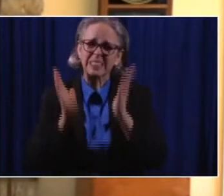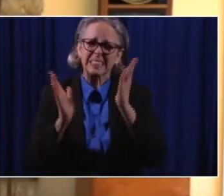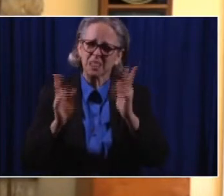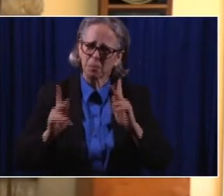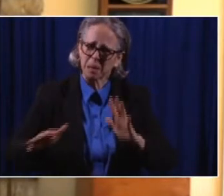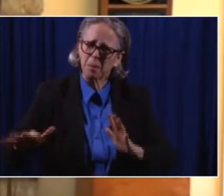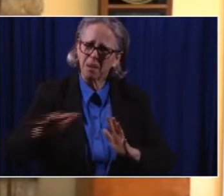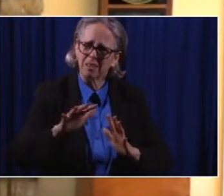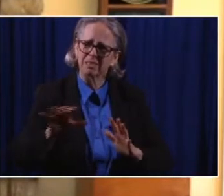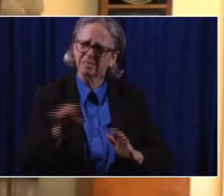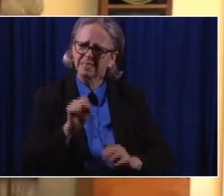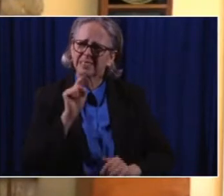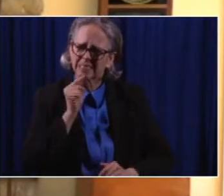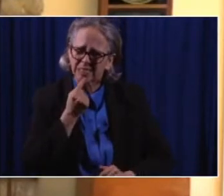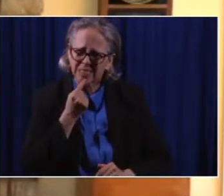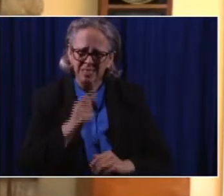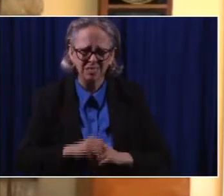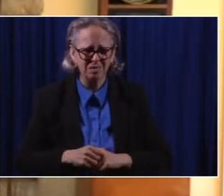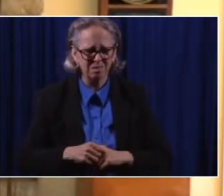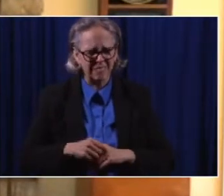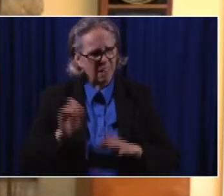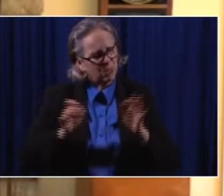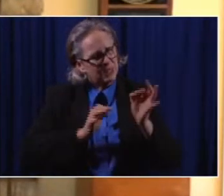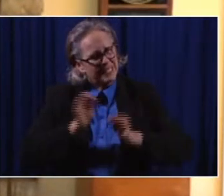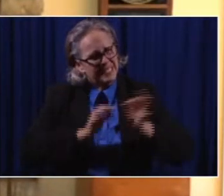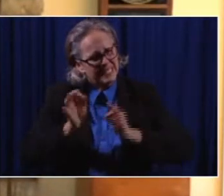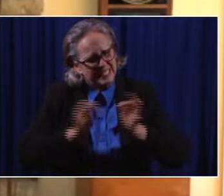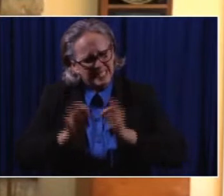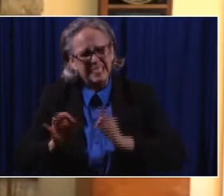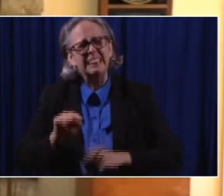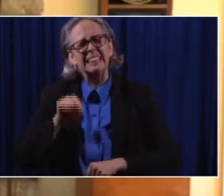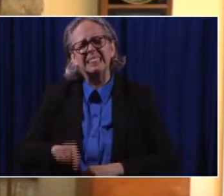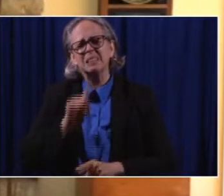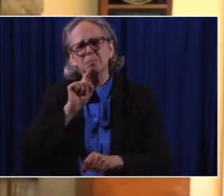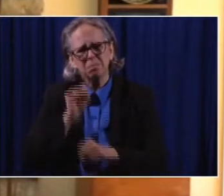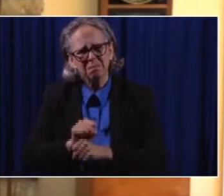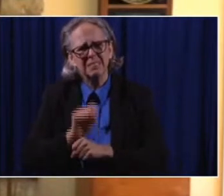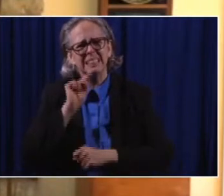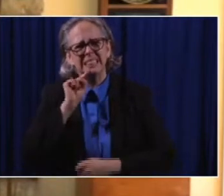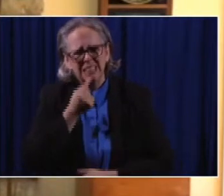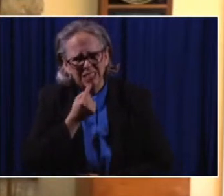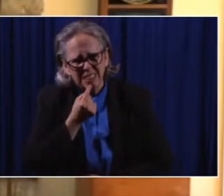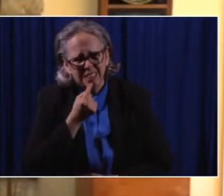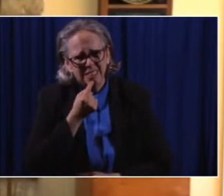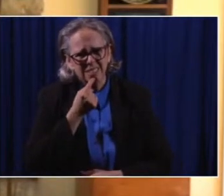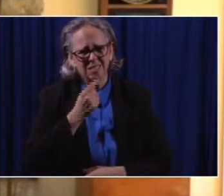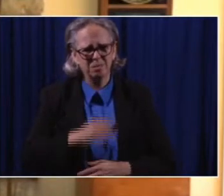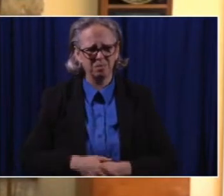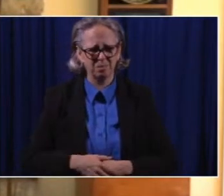them understand the gravity of the situation that we're in today. That's what I'm trying to do.